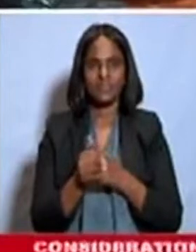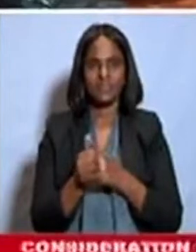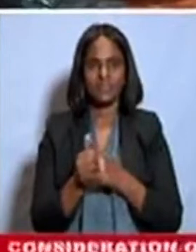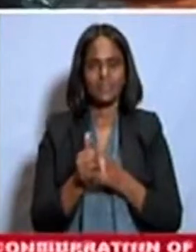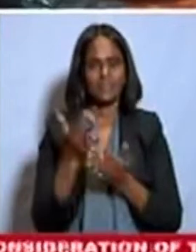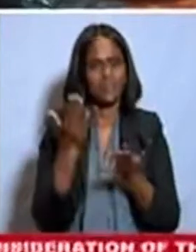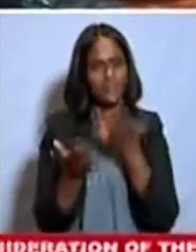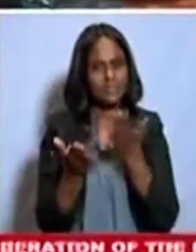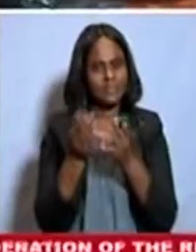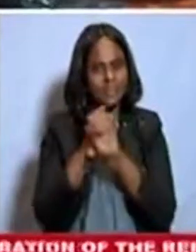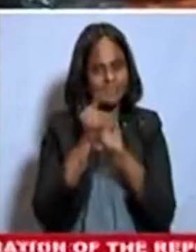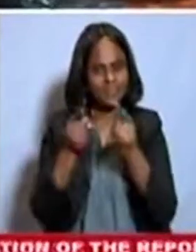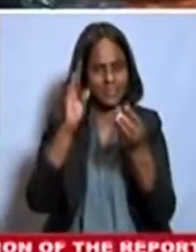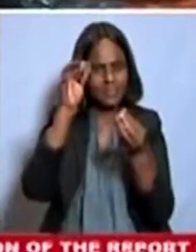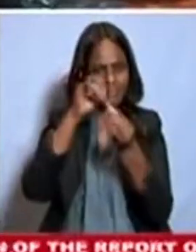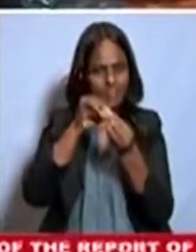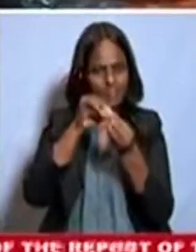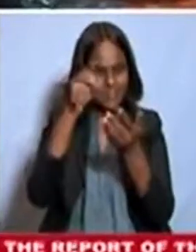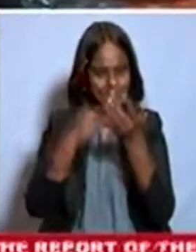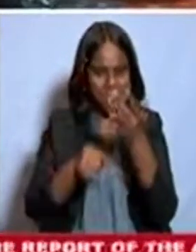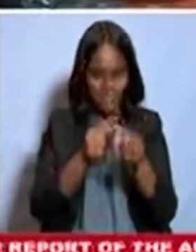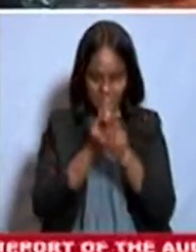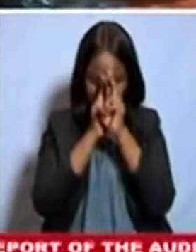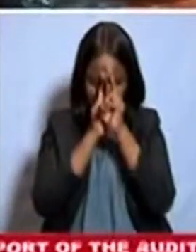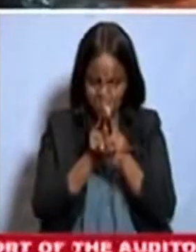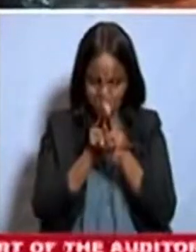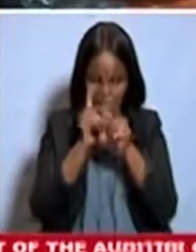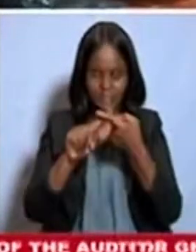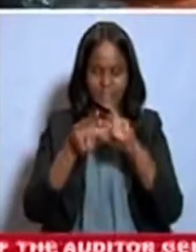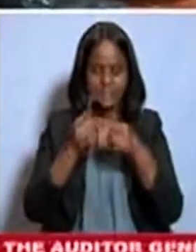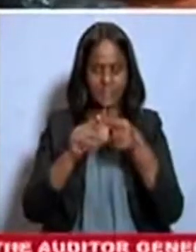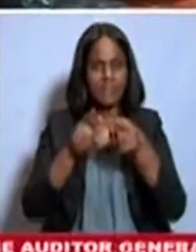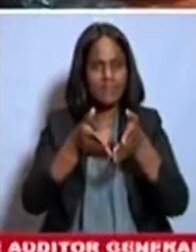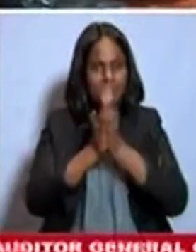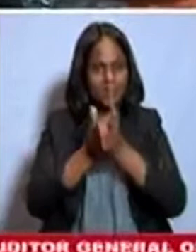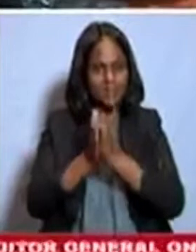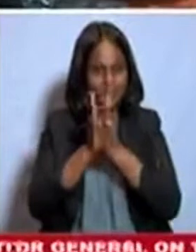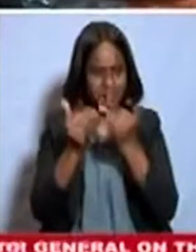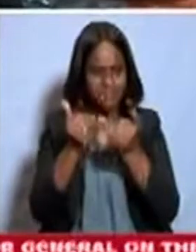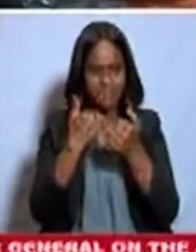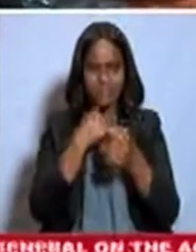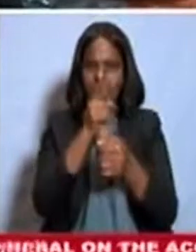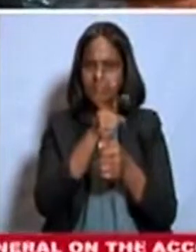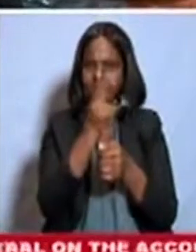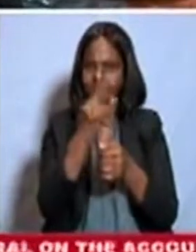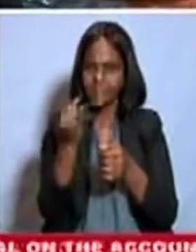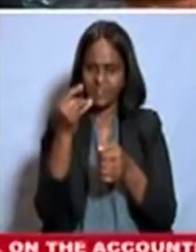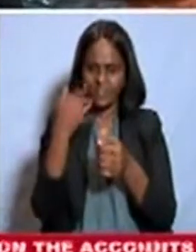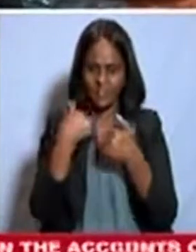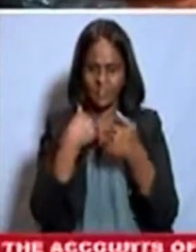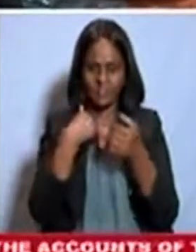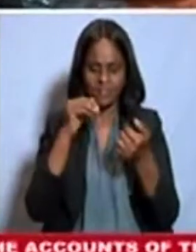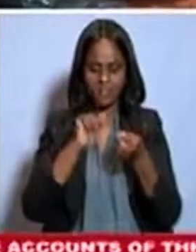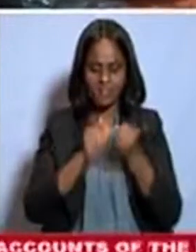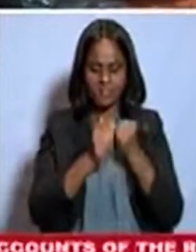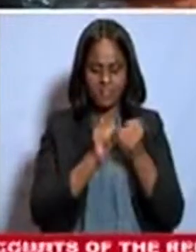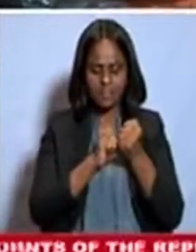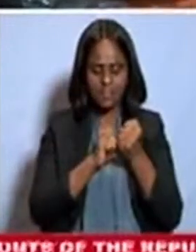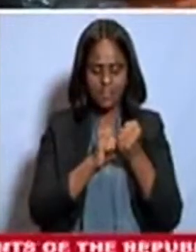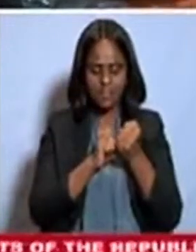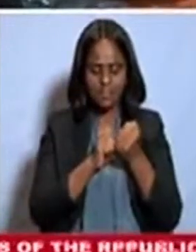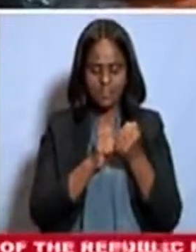Maybe just to add on what the honorable colleagues are asking, there's an issue of an affidavit.